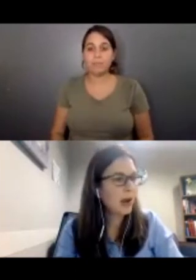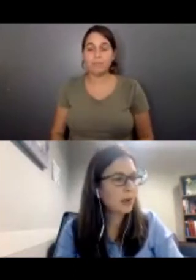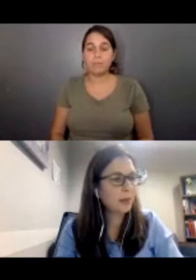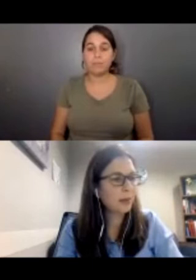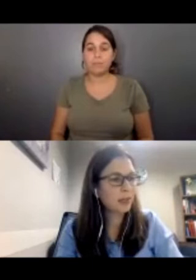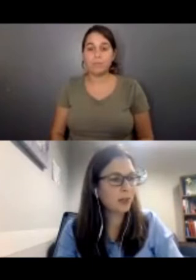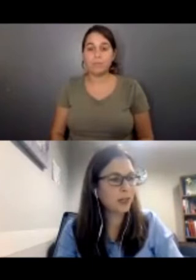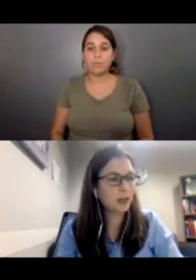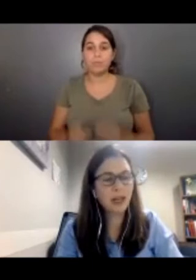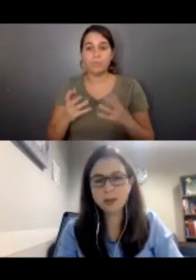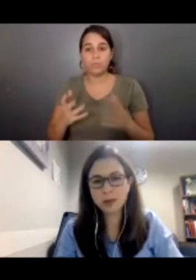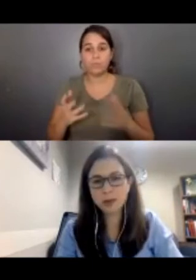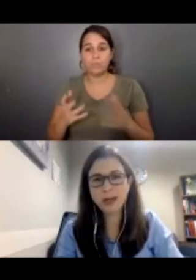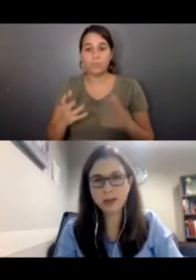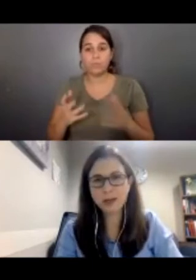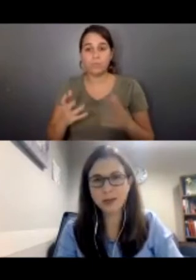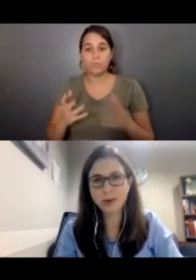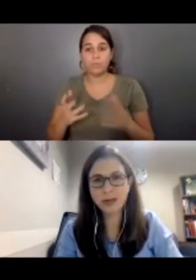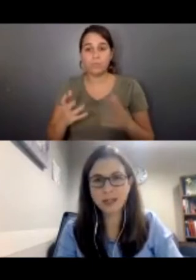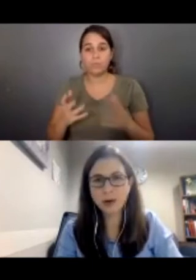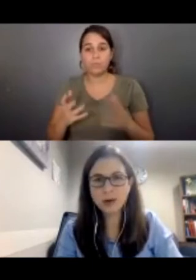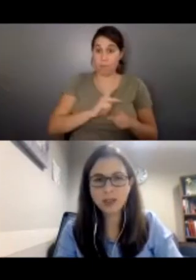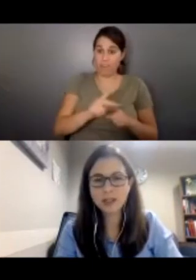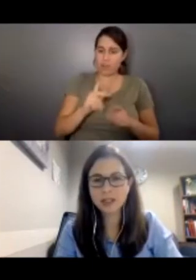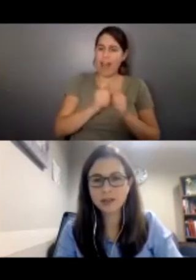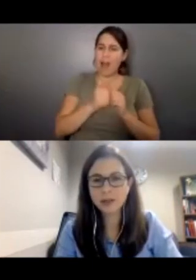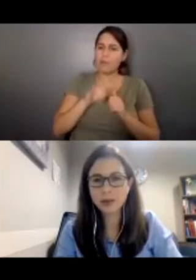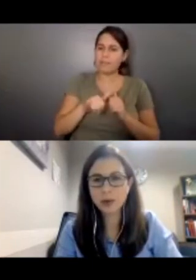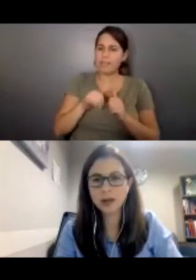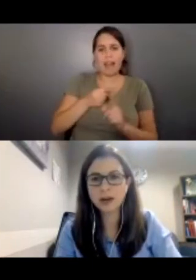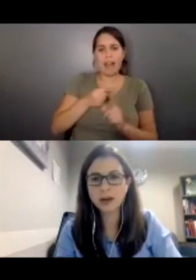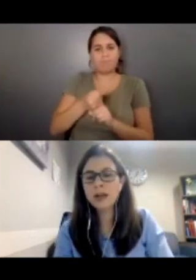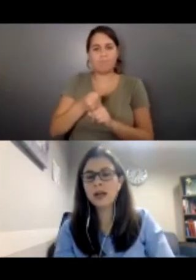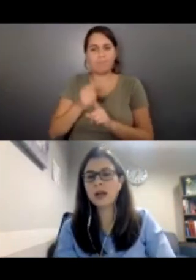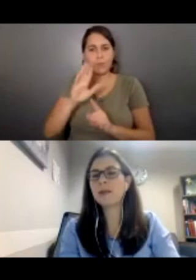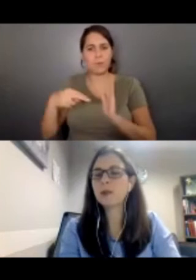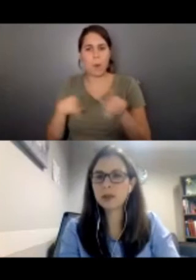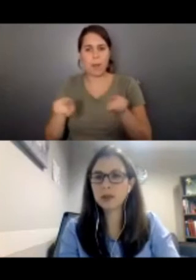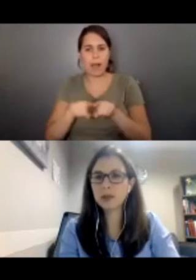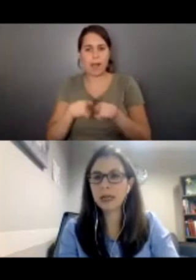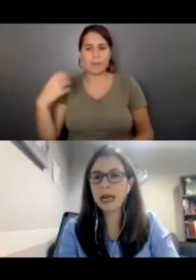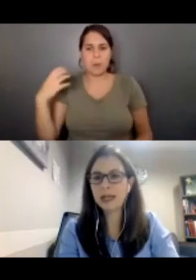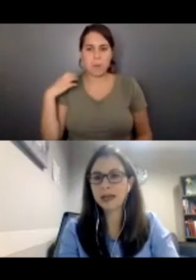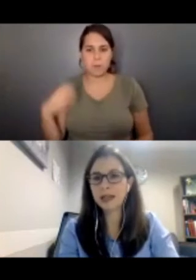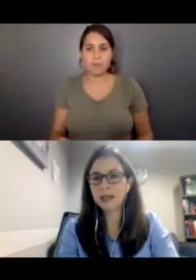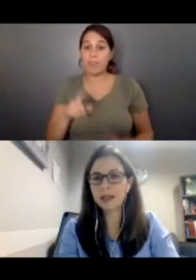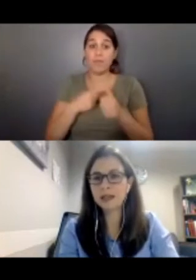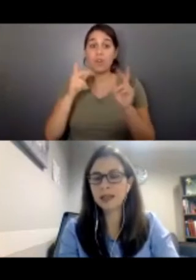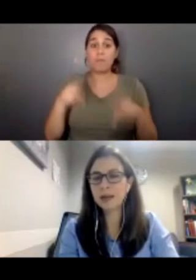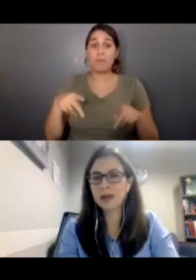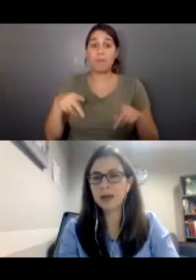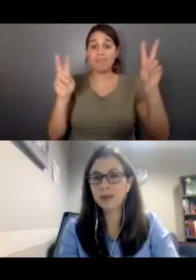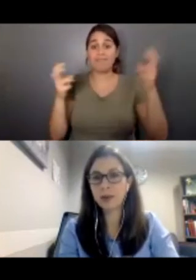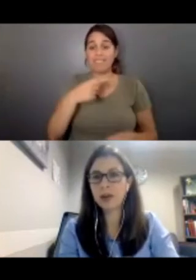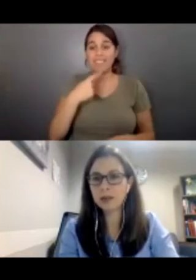how being a mental health professional helps or hinders their role as a coach, you can see in this first quote here, this person is really highlighting the